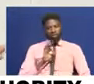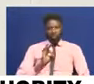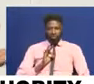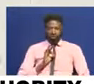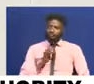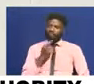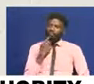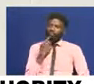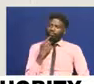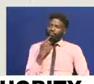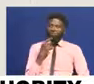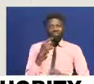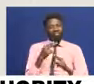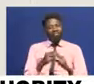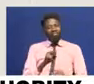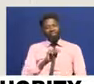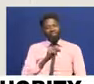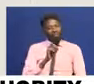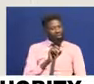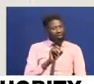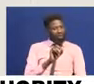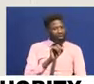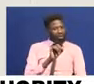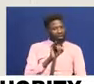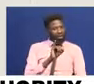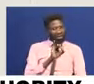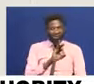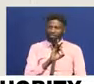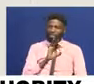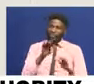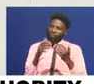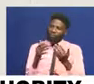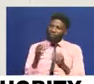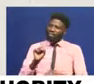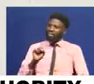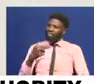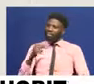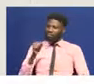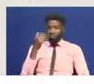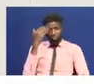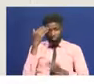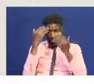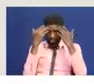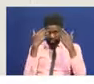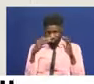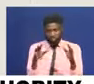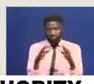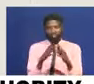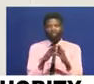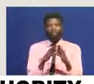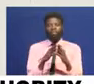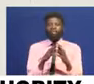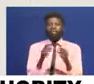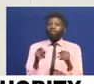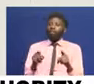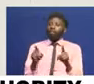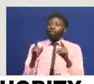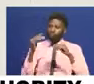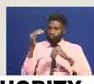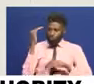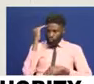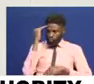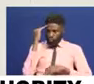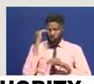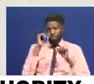I don't know whether to call it NHIF or SHA. Okay, yes. When they know for sure that at some point, their